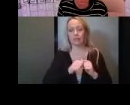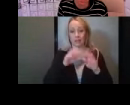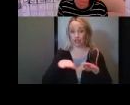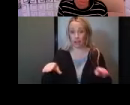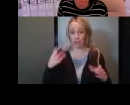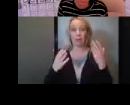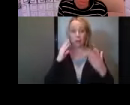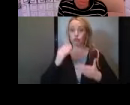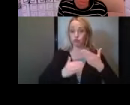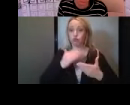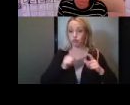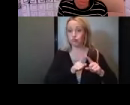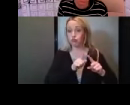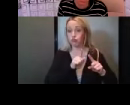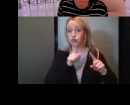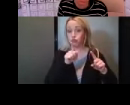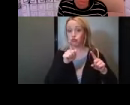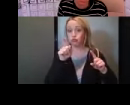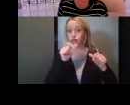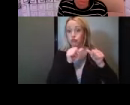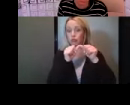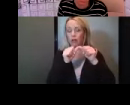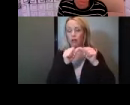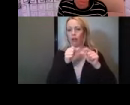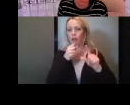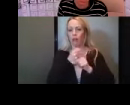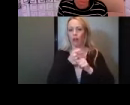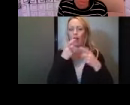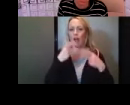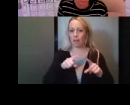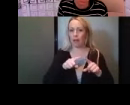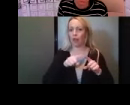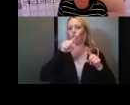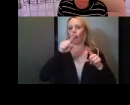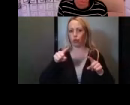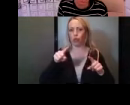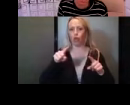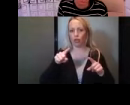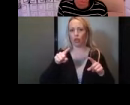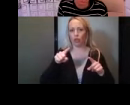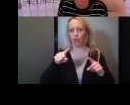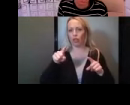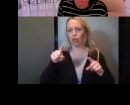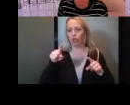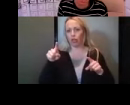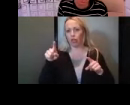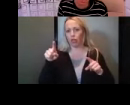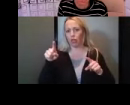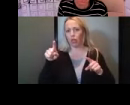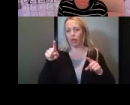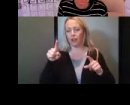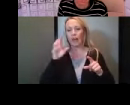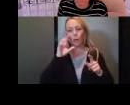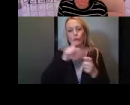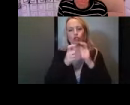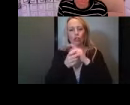be progressing along that developmental trajectory. And then events in their life are gonna push them one way or another and change the rate of